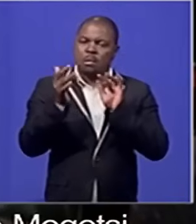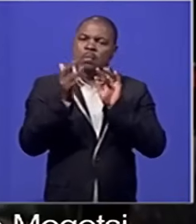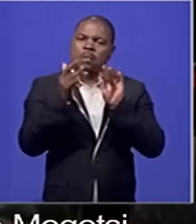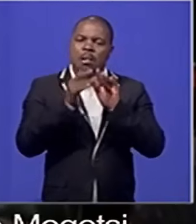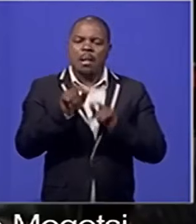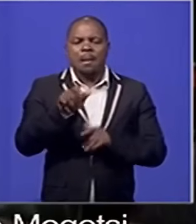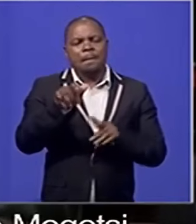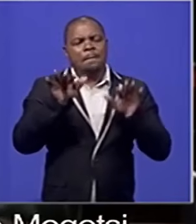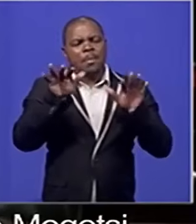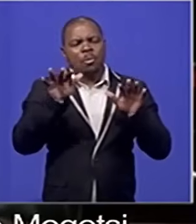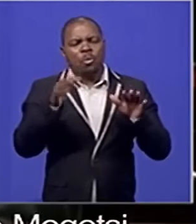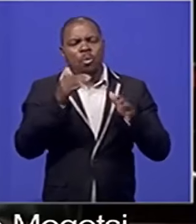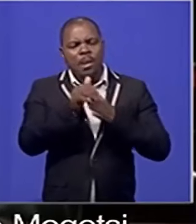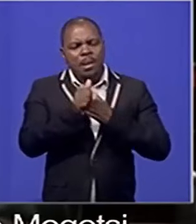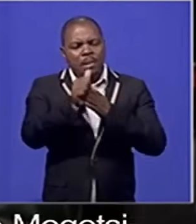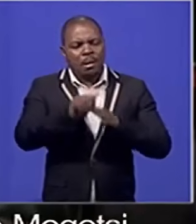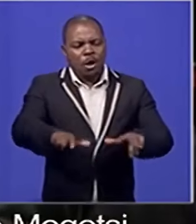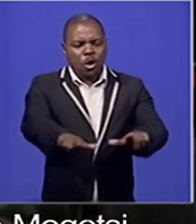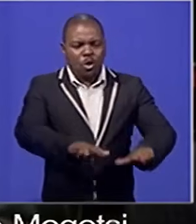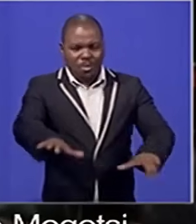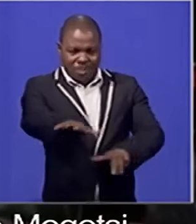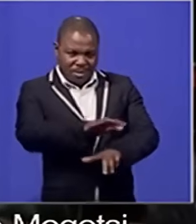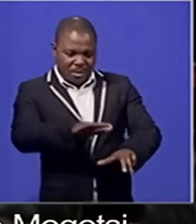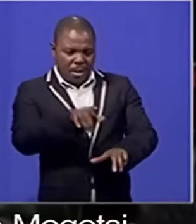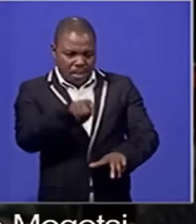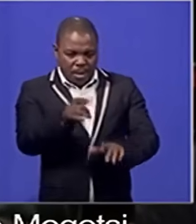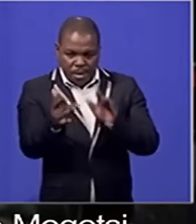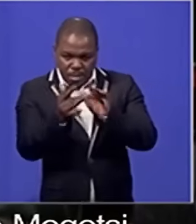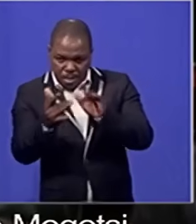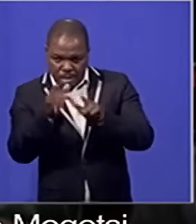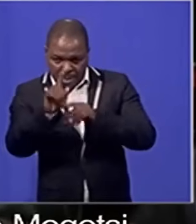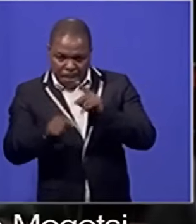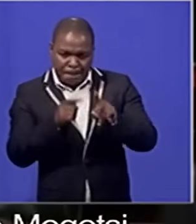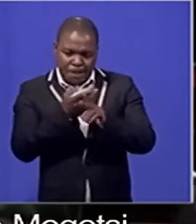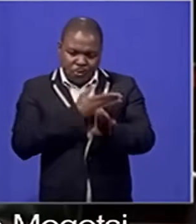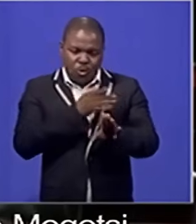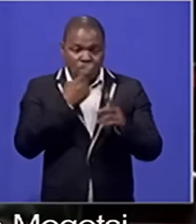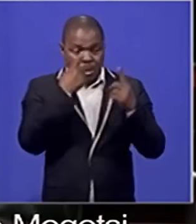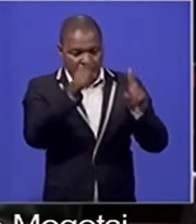some local leaders to get an understanding before he goes